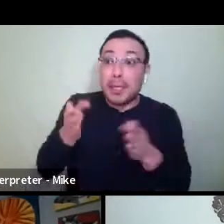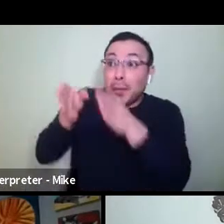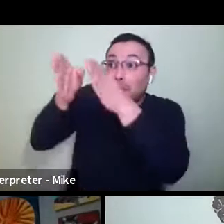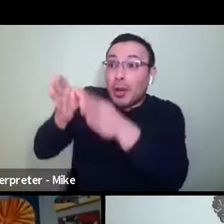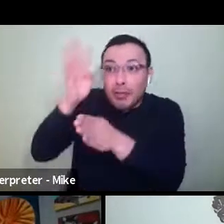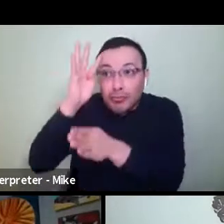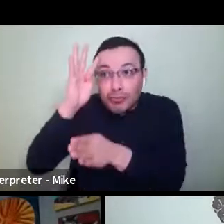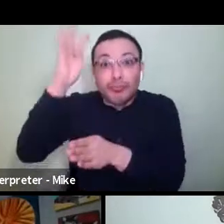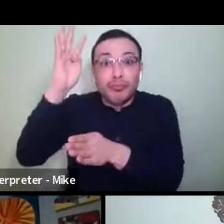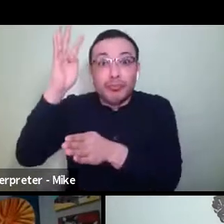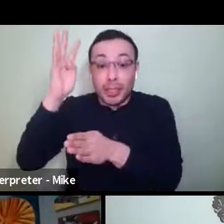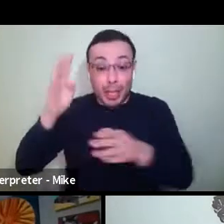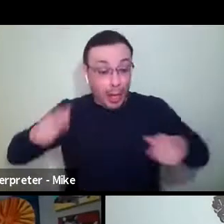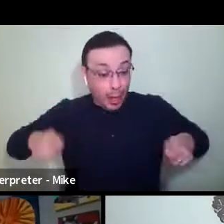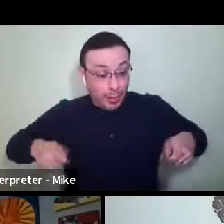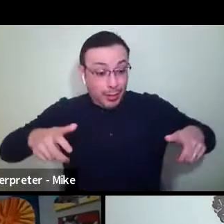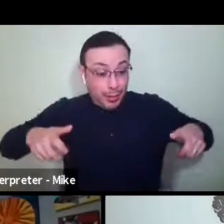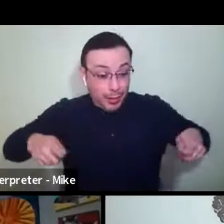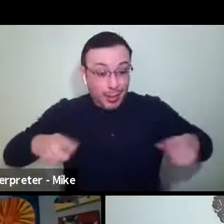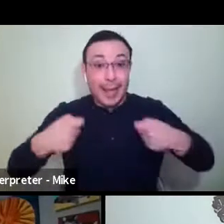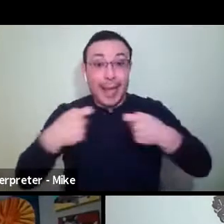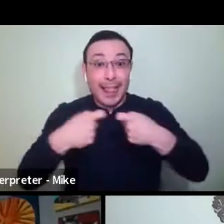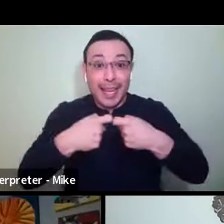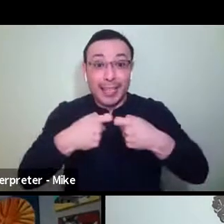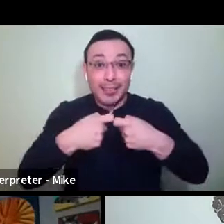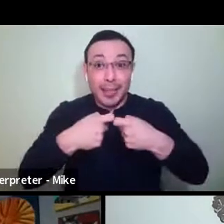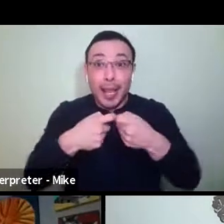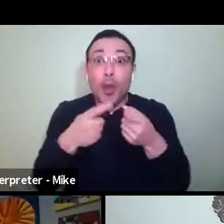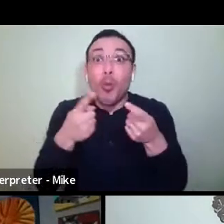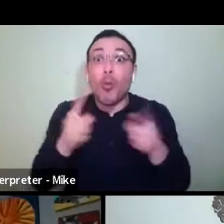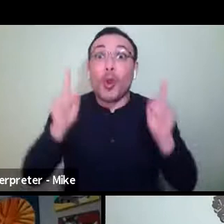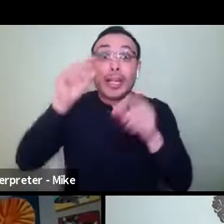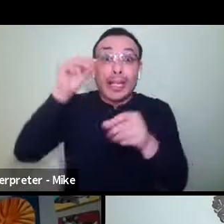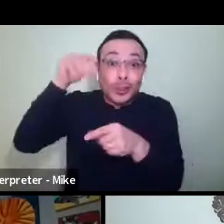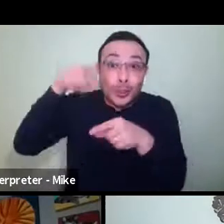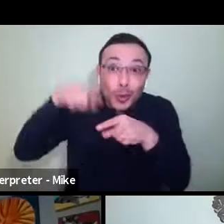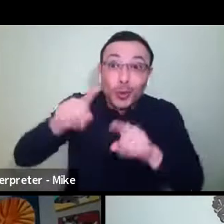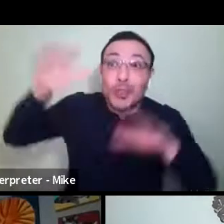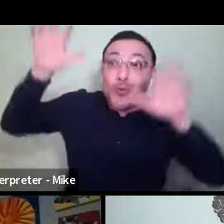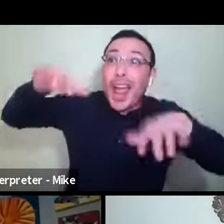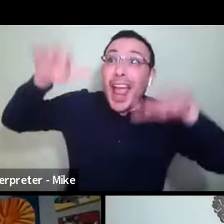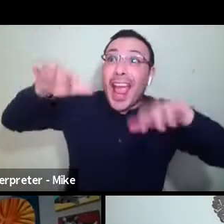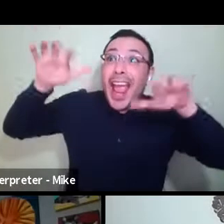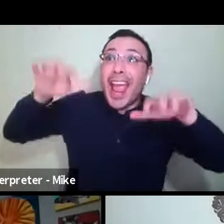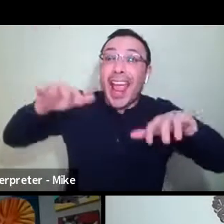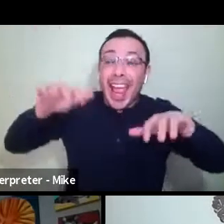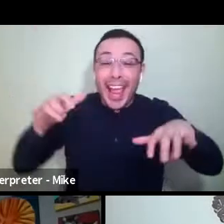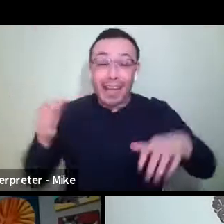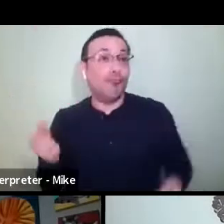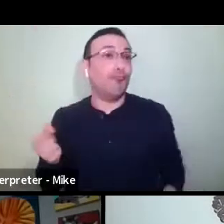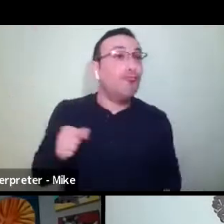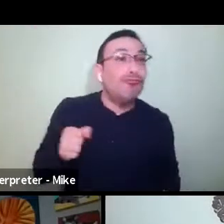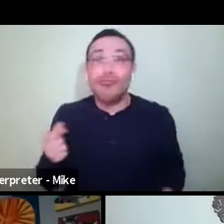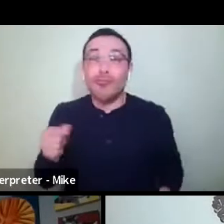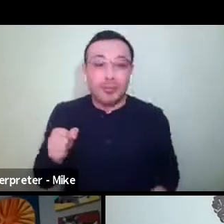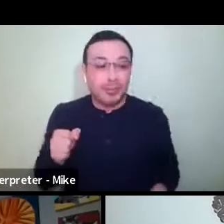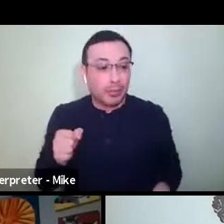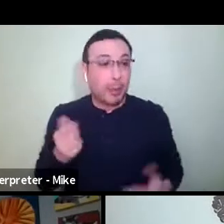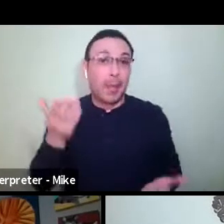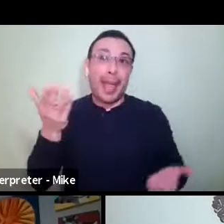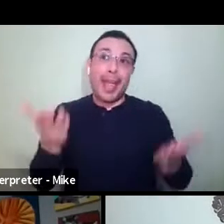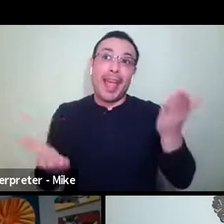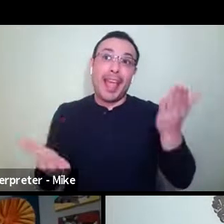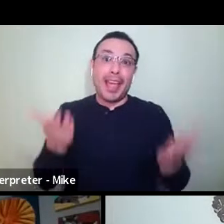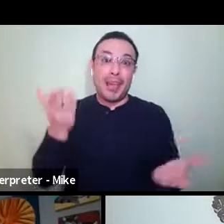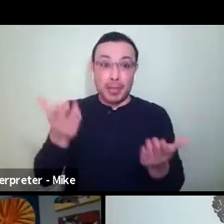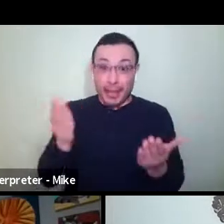power chair. I mean, all these innovative thoughts. But we need to be in those positions to